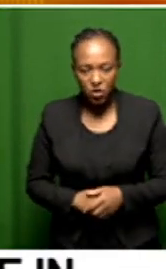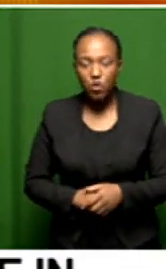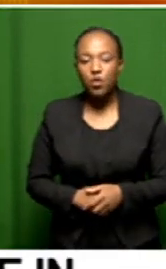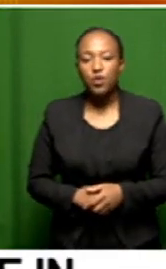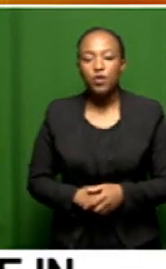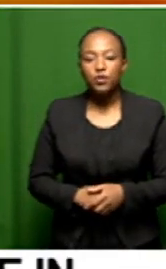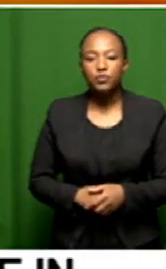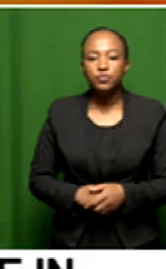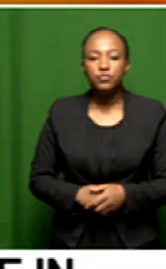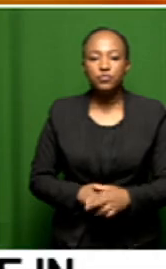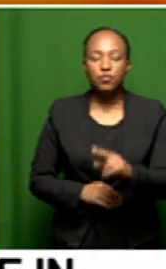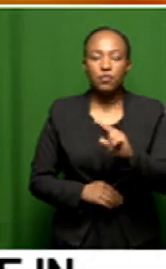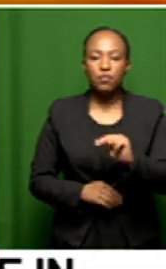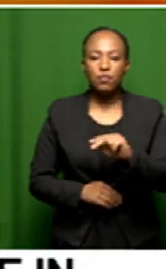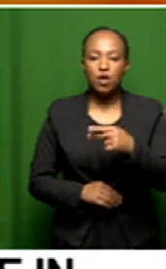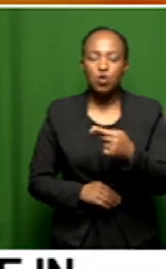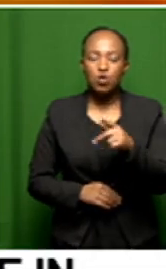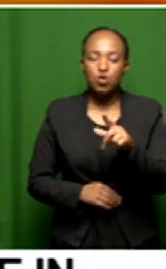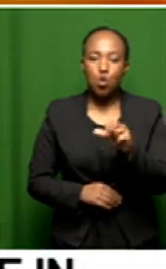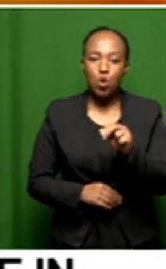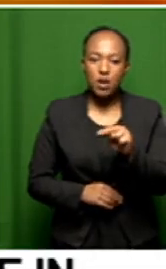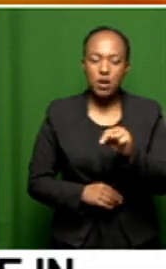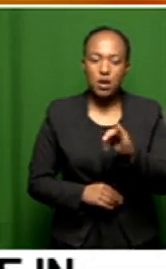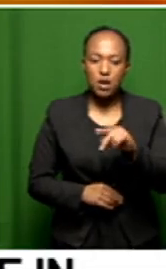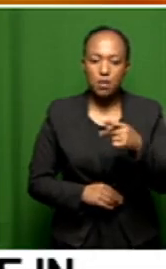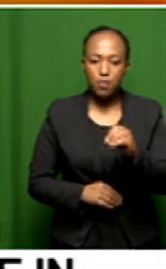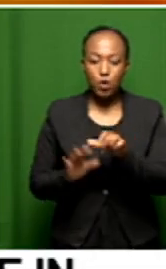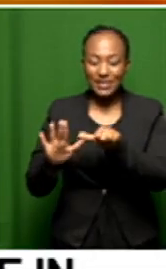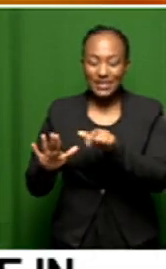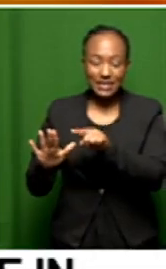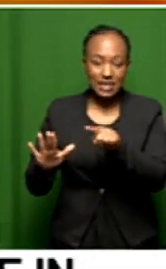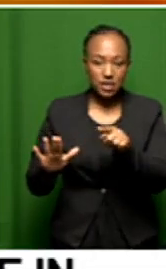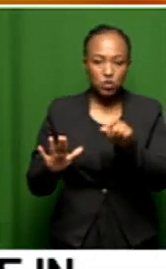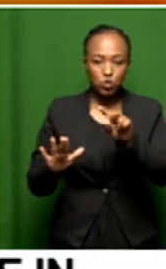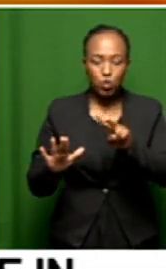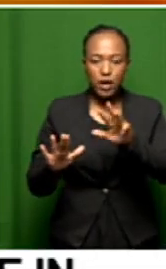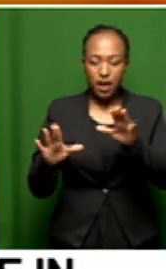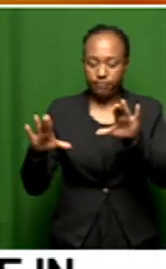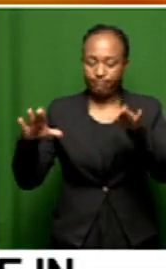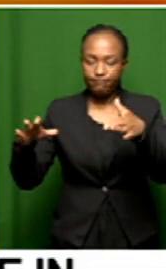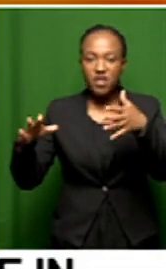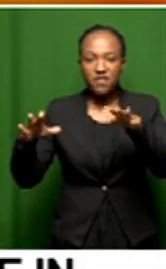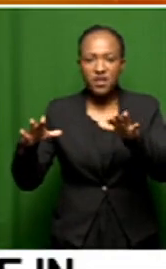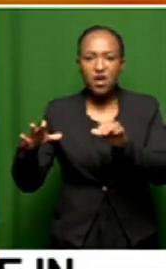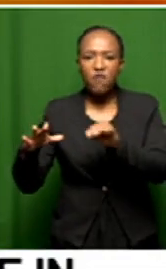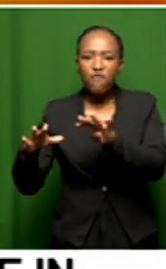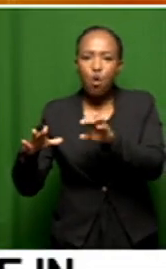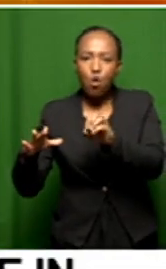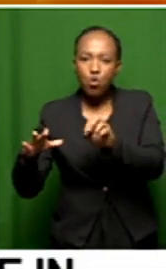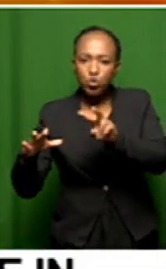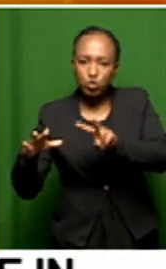And Nhlonipho, if I could just come to you, young persons in the age category 16 to 29, they accounted for